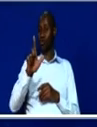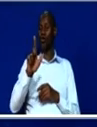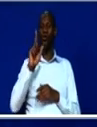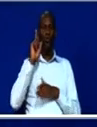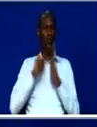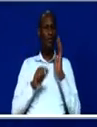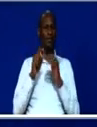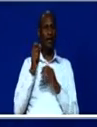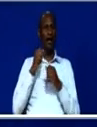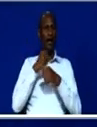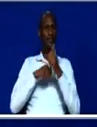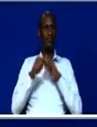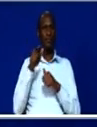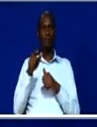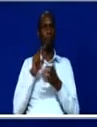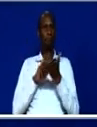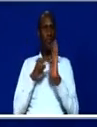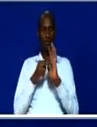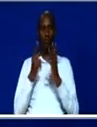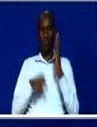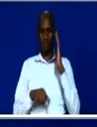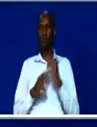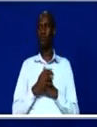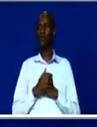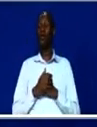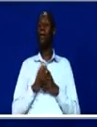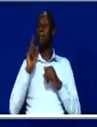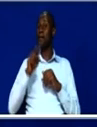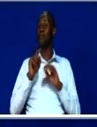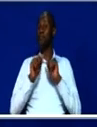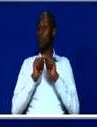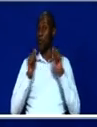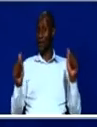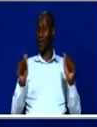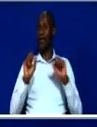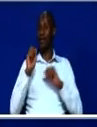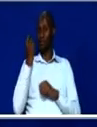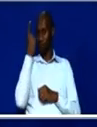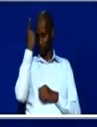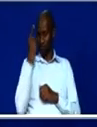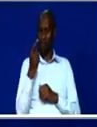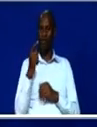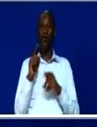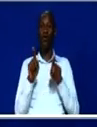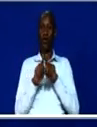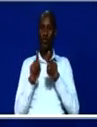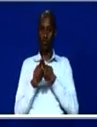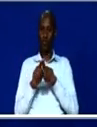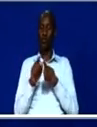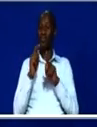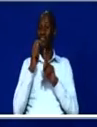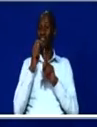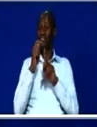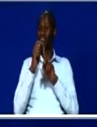what this activity is, that is trade. And we are saying it must be well understood. Then we are saying the